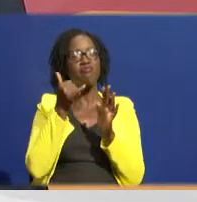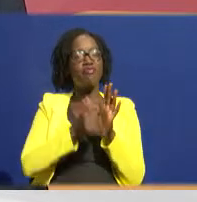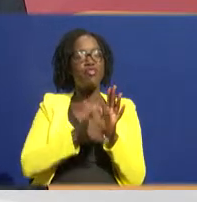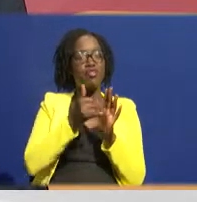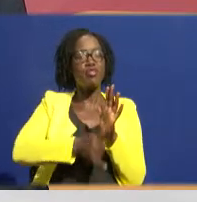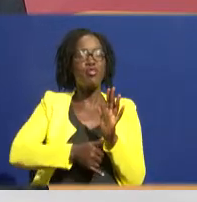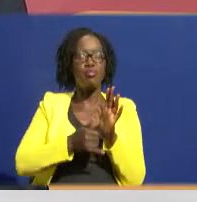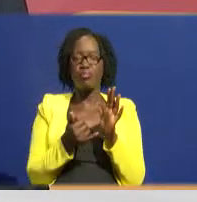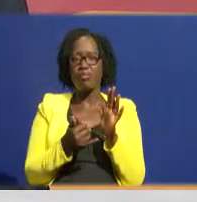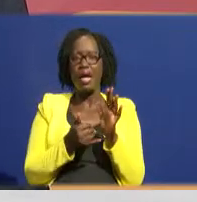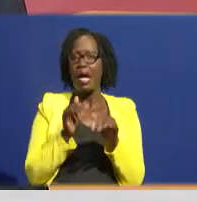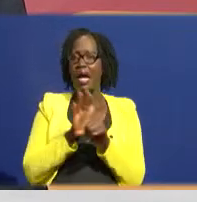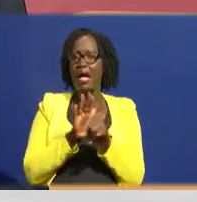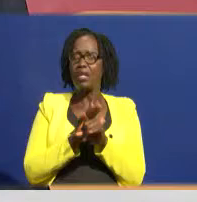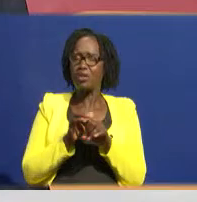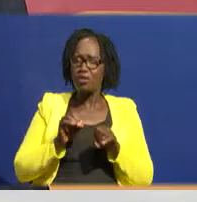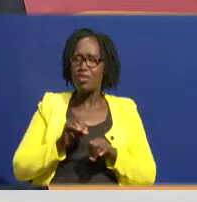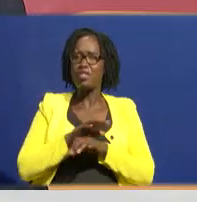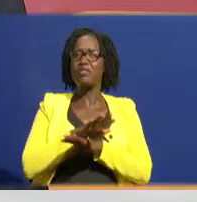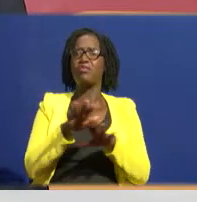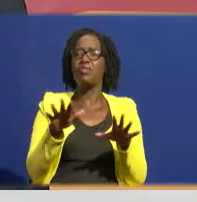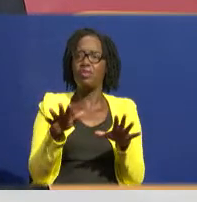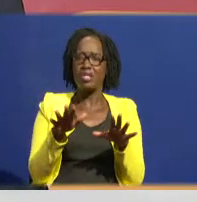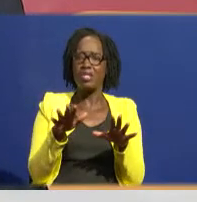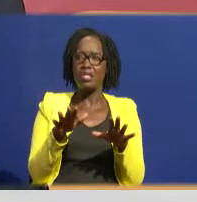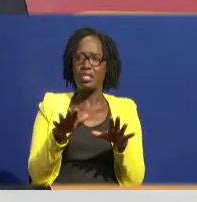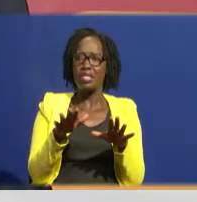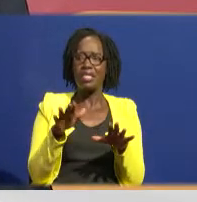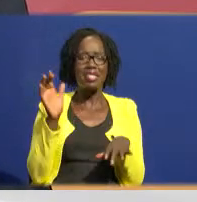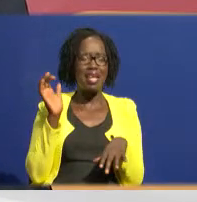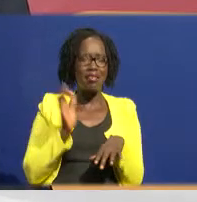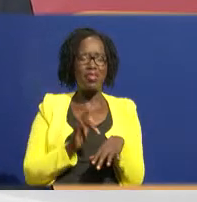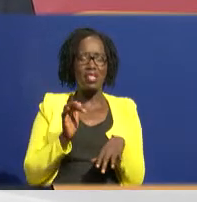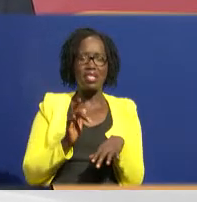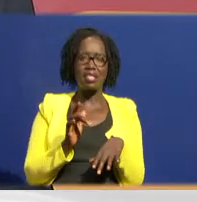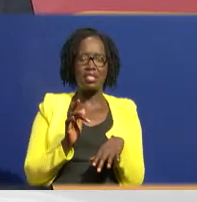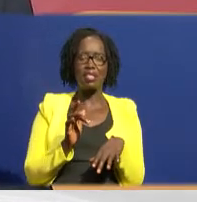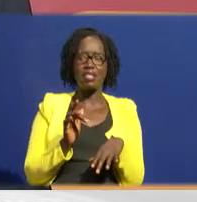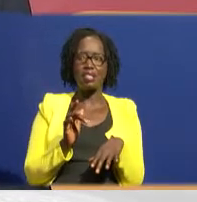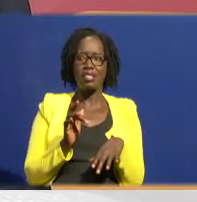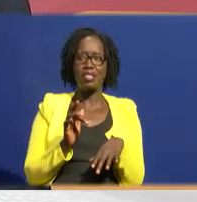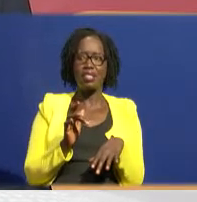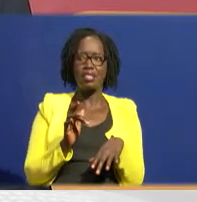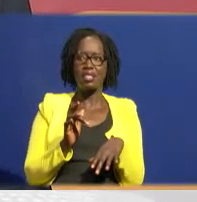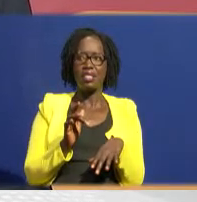and they have a lot of influence, which is actually affecting